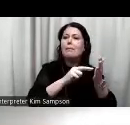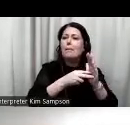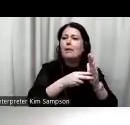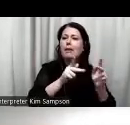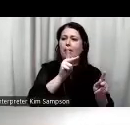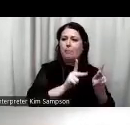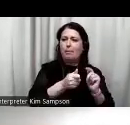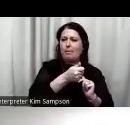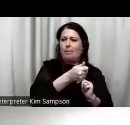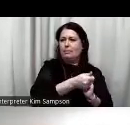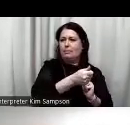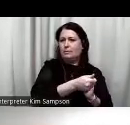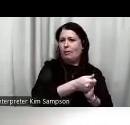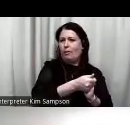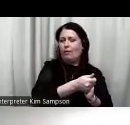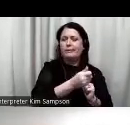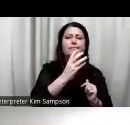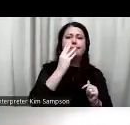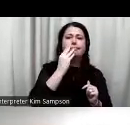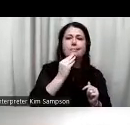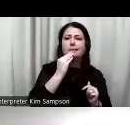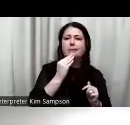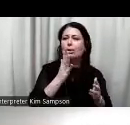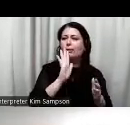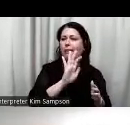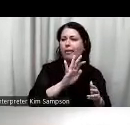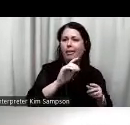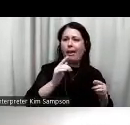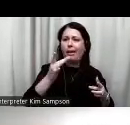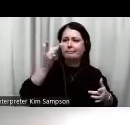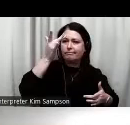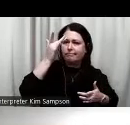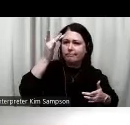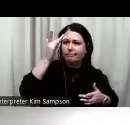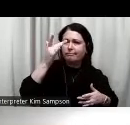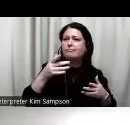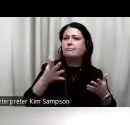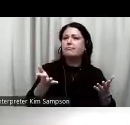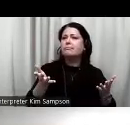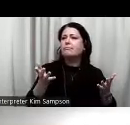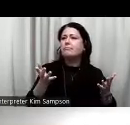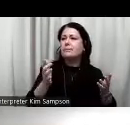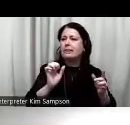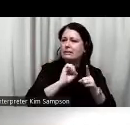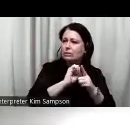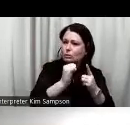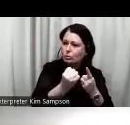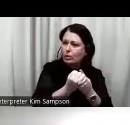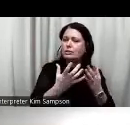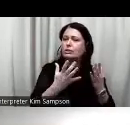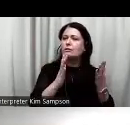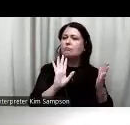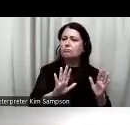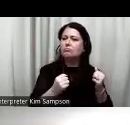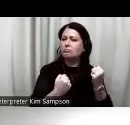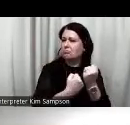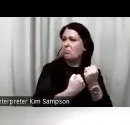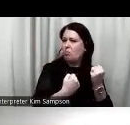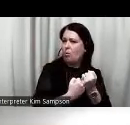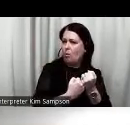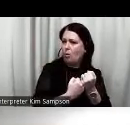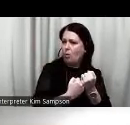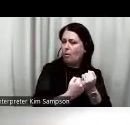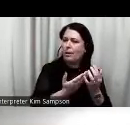who have experienced whatever condition that they are supporting, but they've been